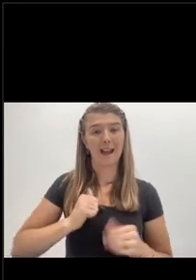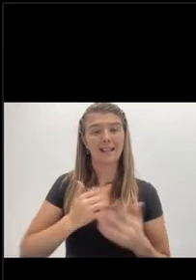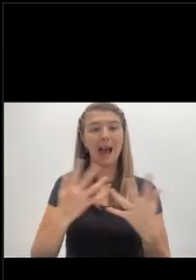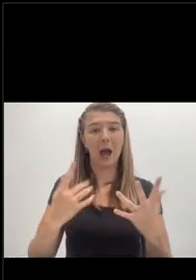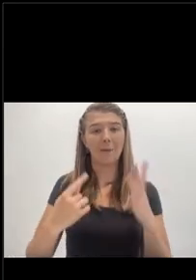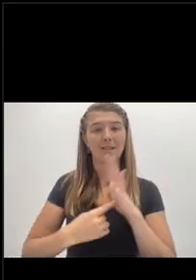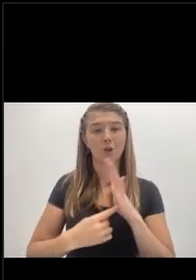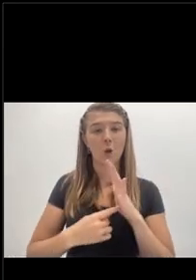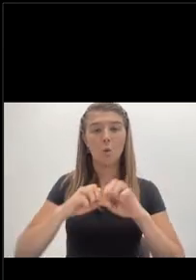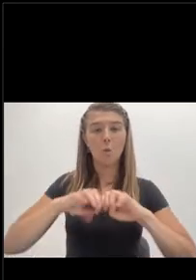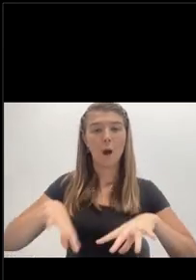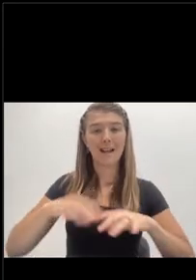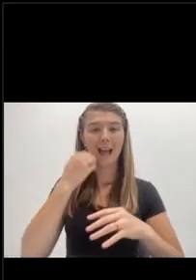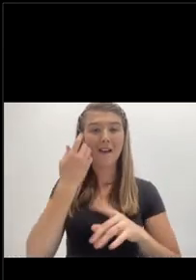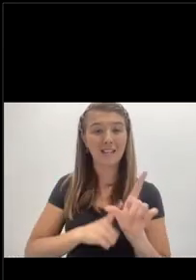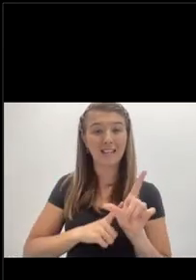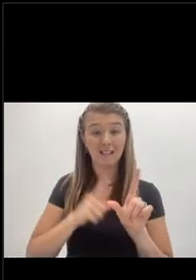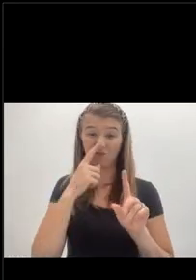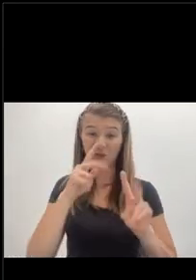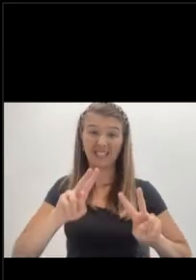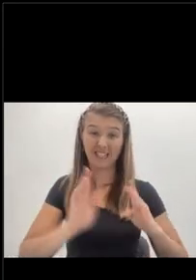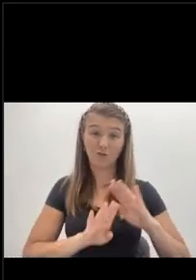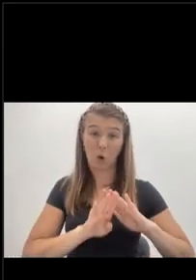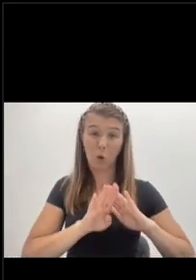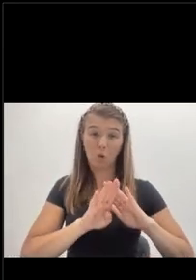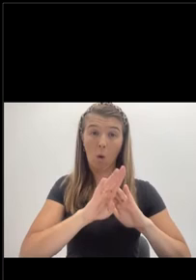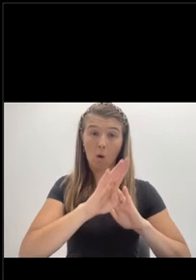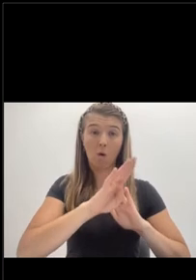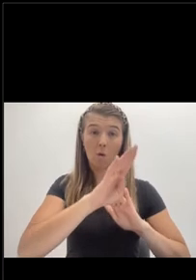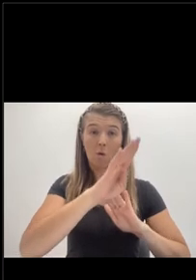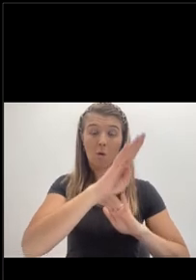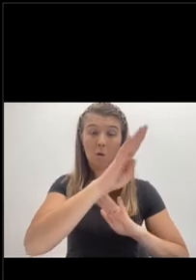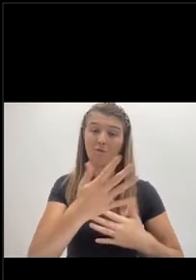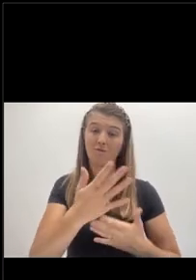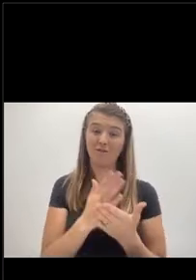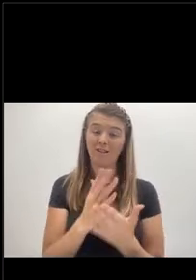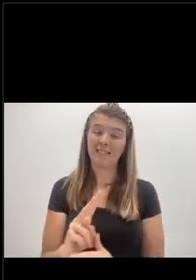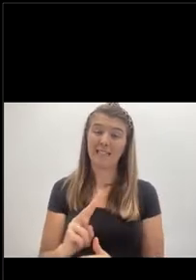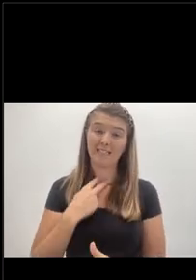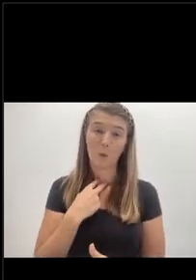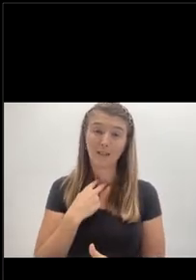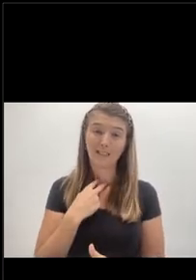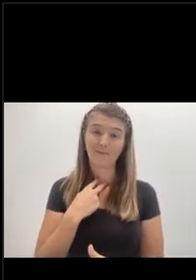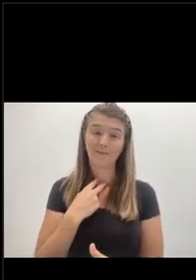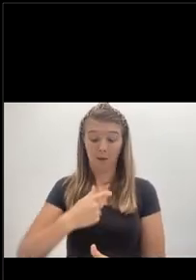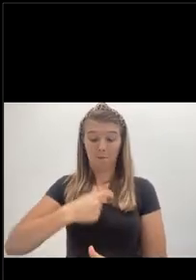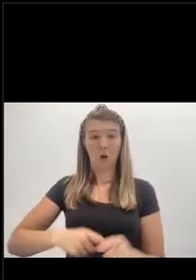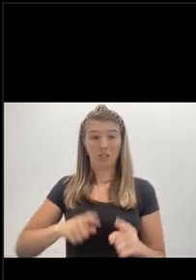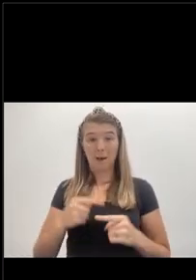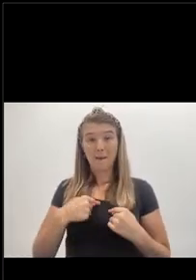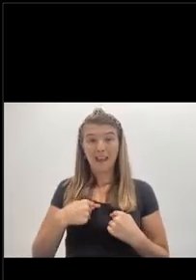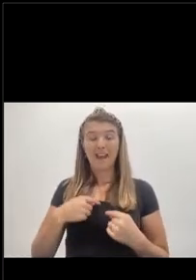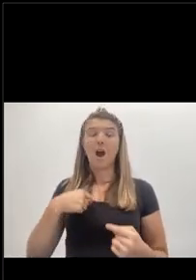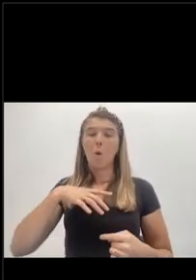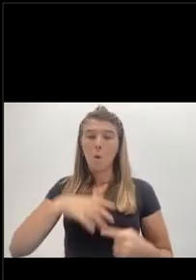been growing steadily. And ultimately, it's disappointing. Someone like me, we want that graph to be the